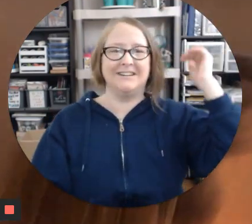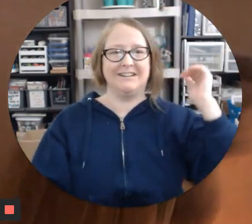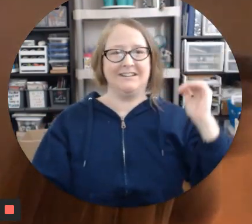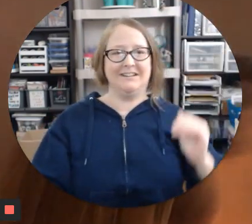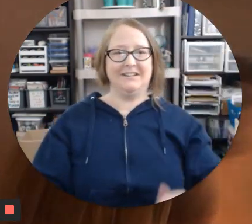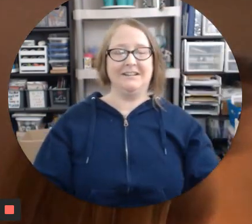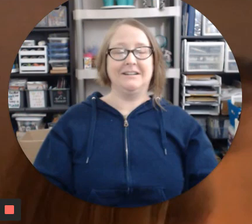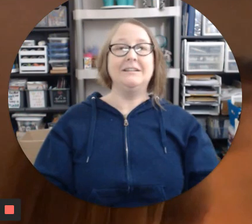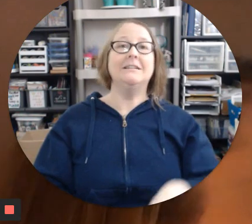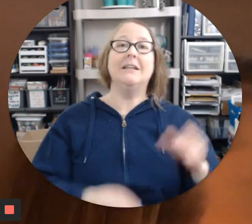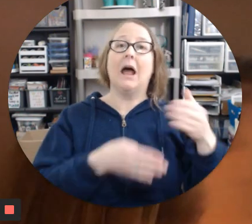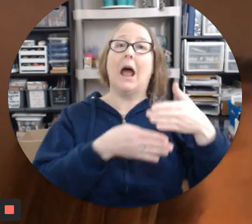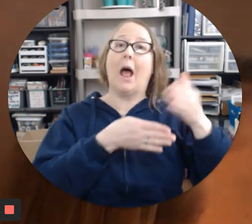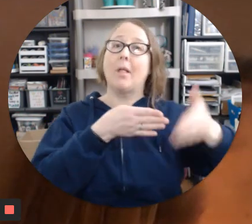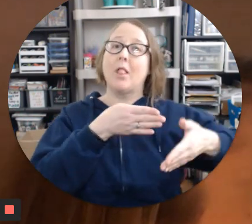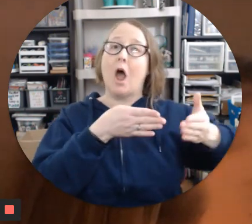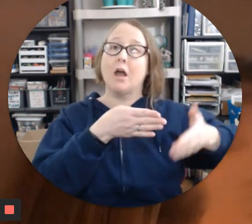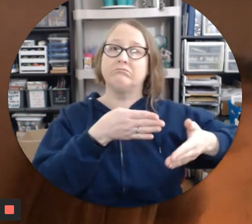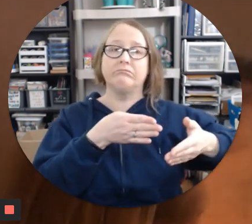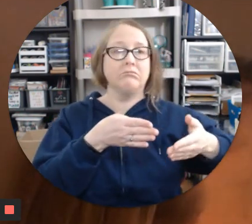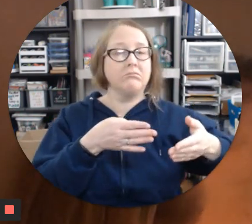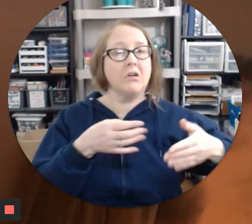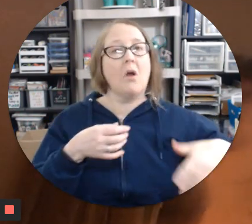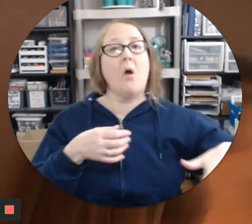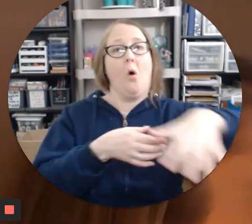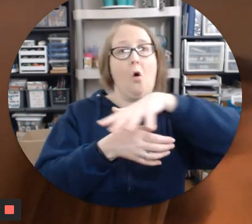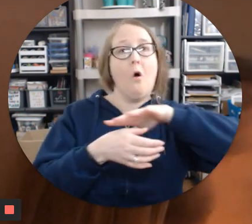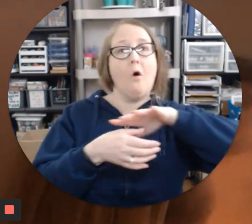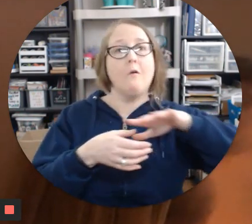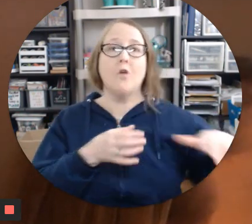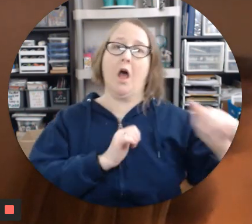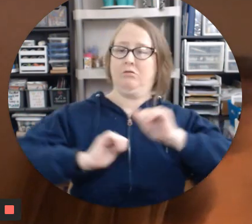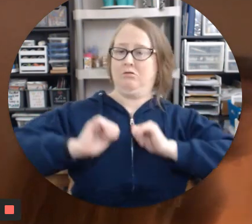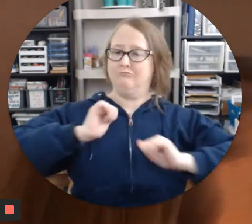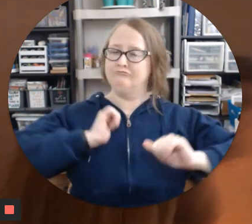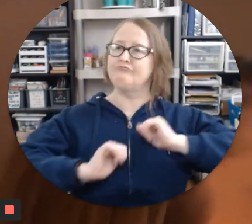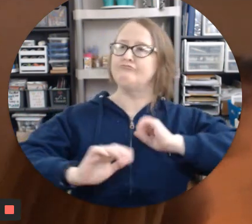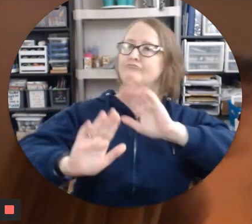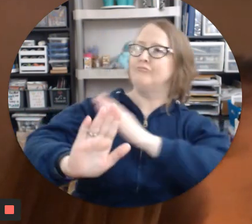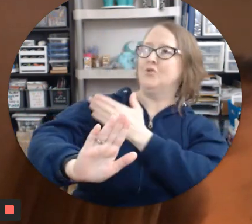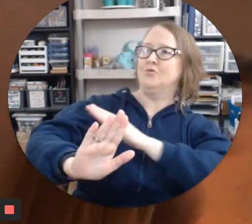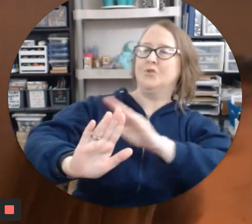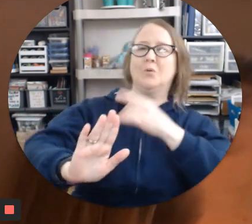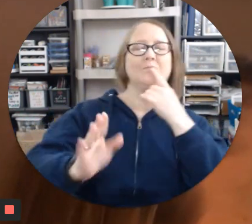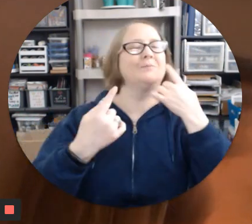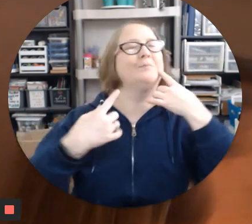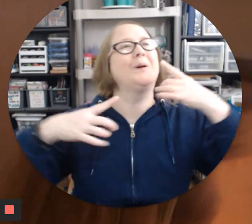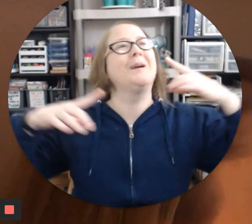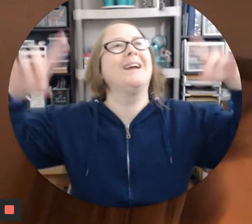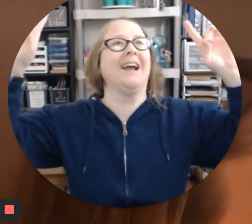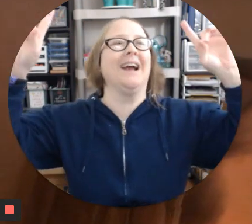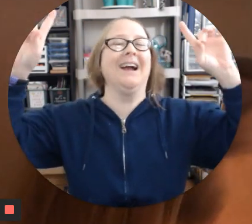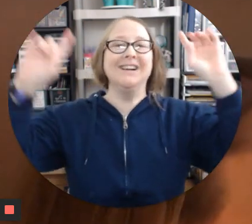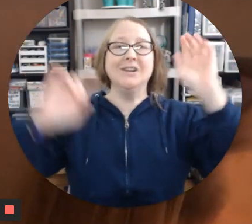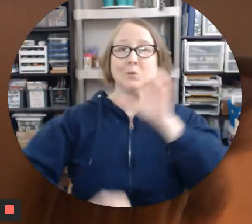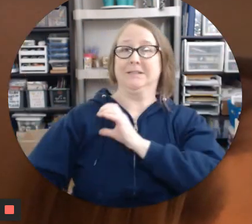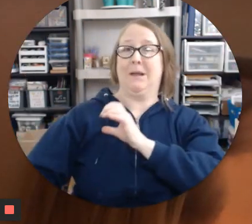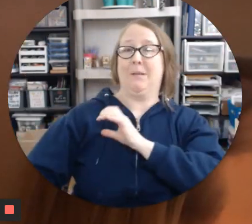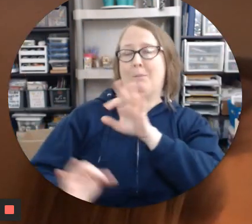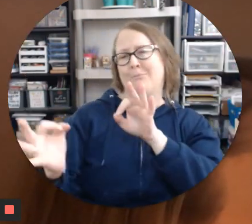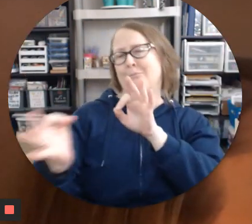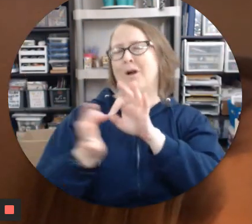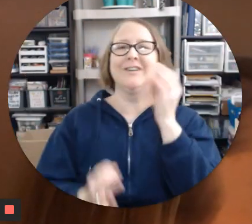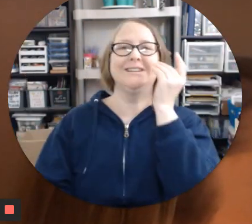Epilogue. Overall, the class musical was a huge success. Chrysanthemum was absolutely perfect as a daisy. Victoria